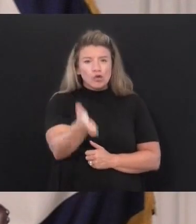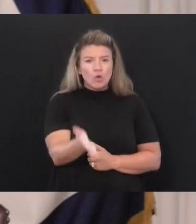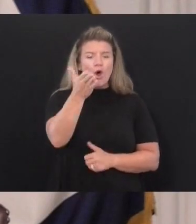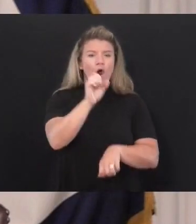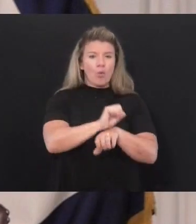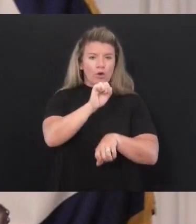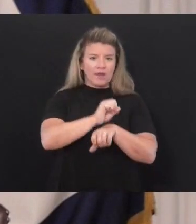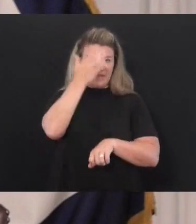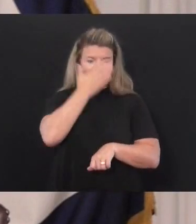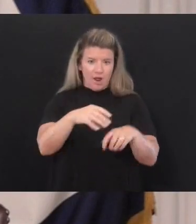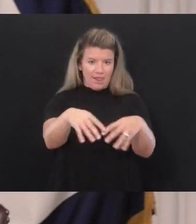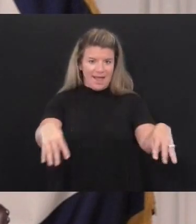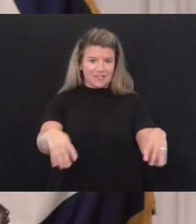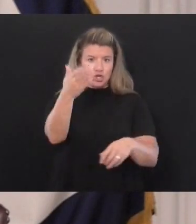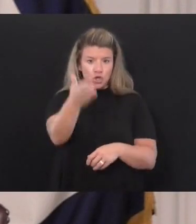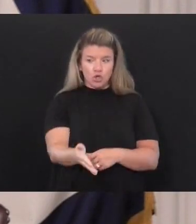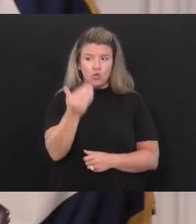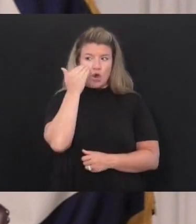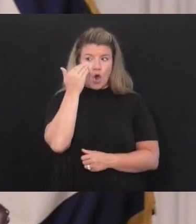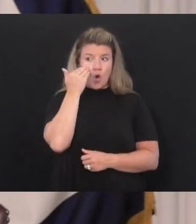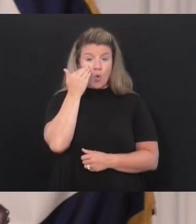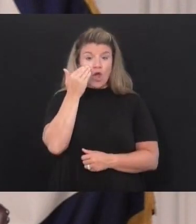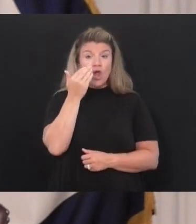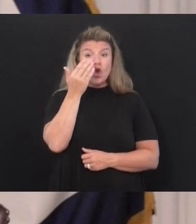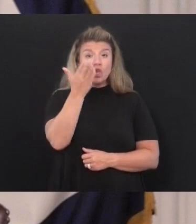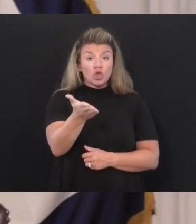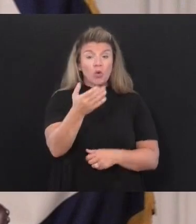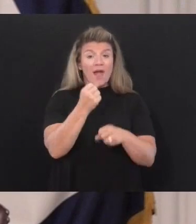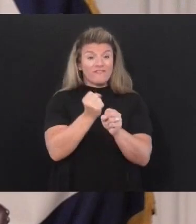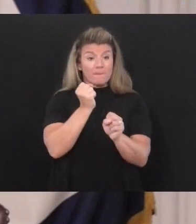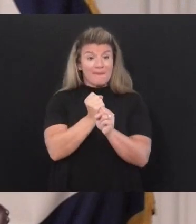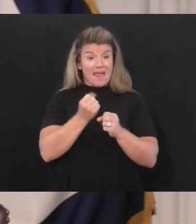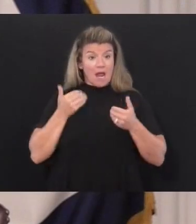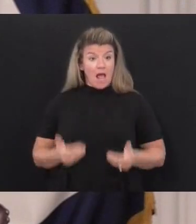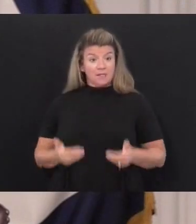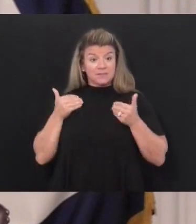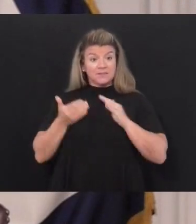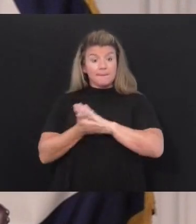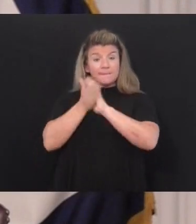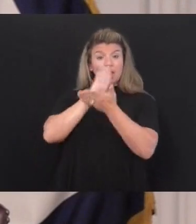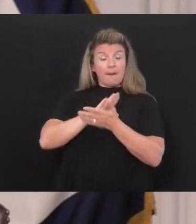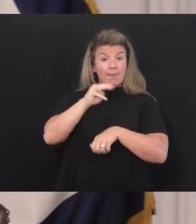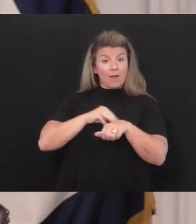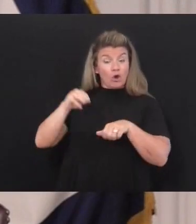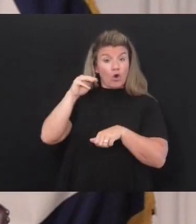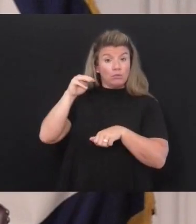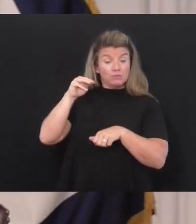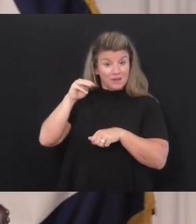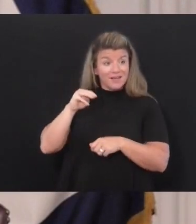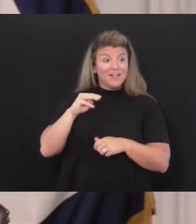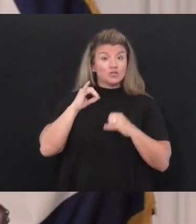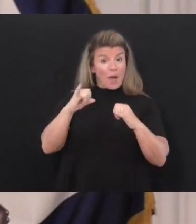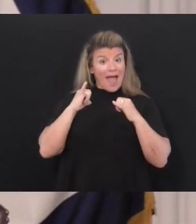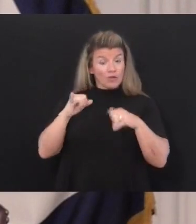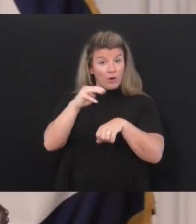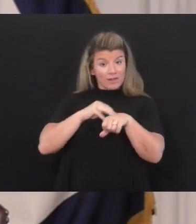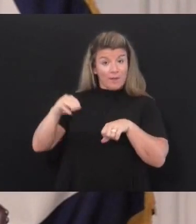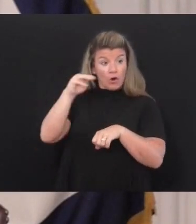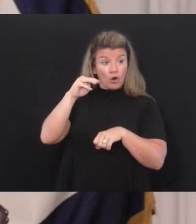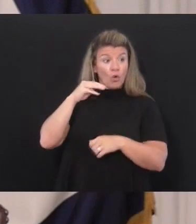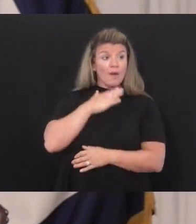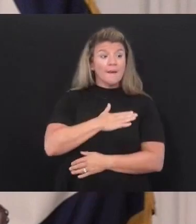air. Given that, do you think we need to expand the mask mandate to, when we're in our office settings, that we still need to